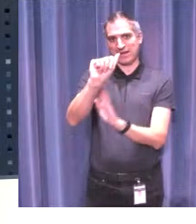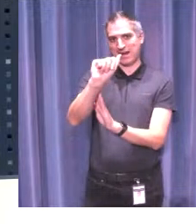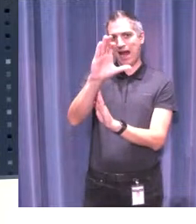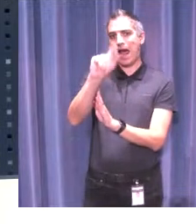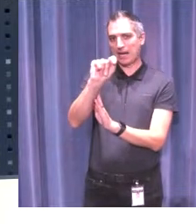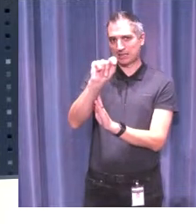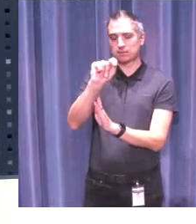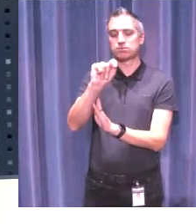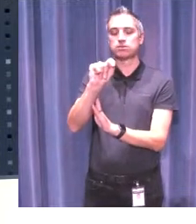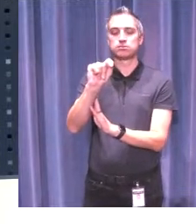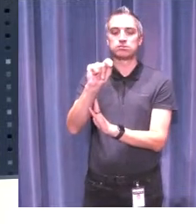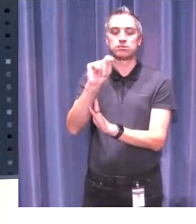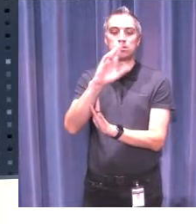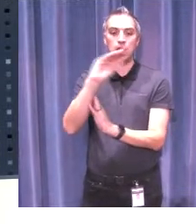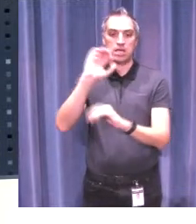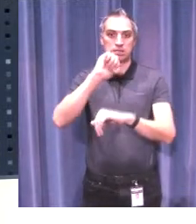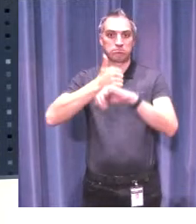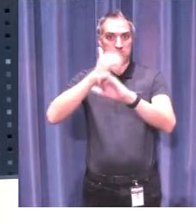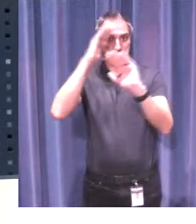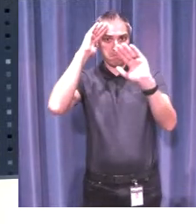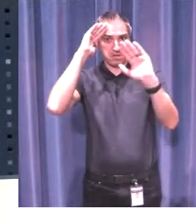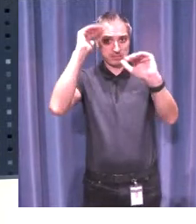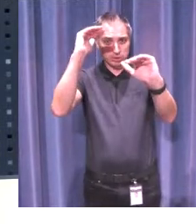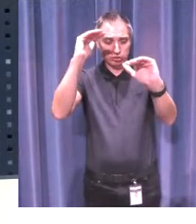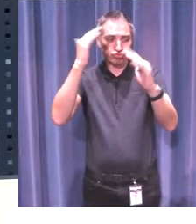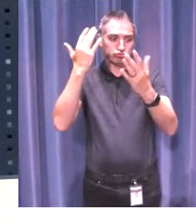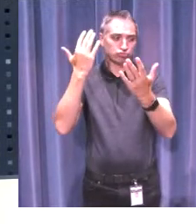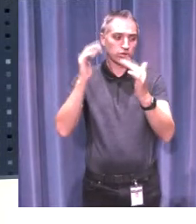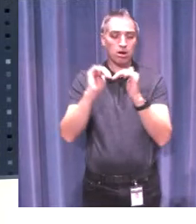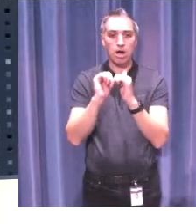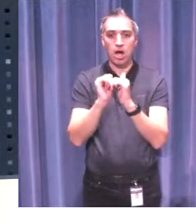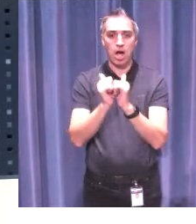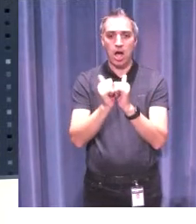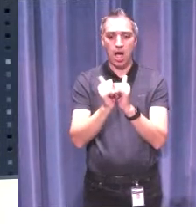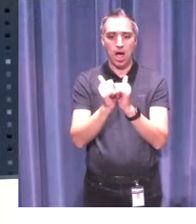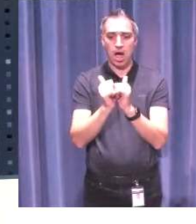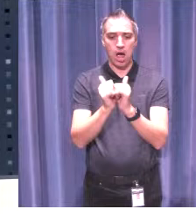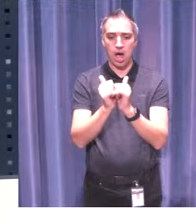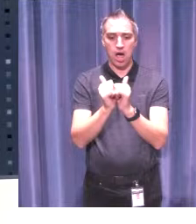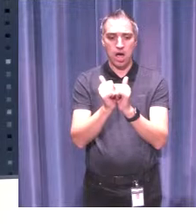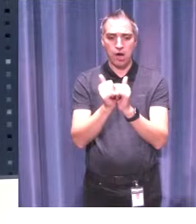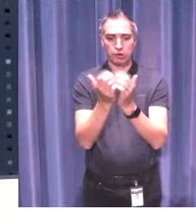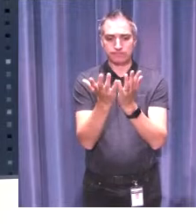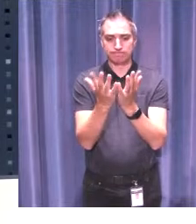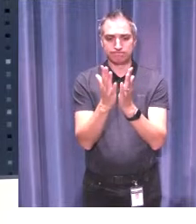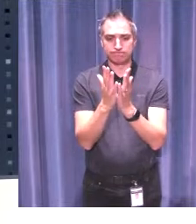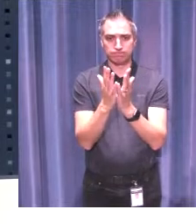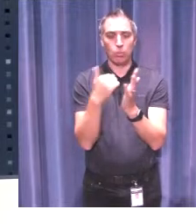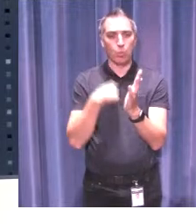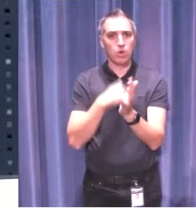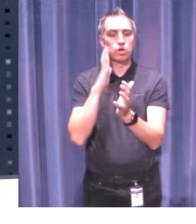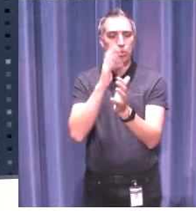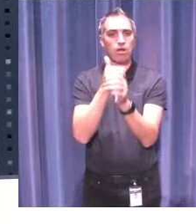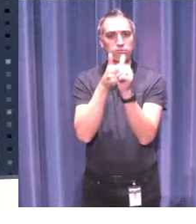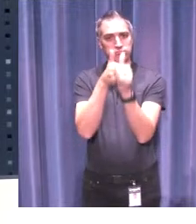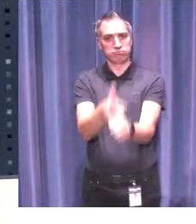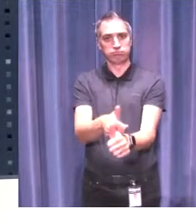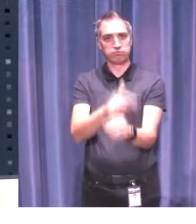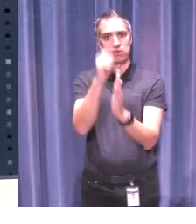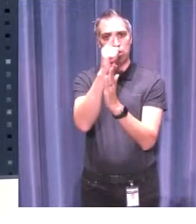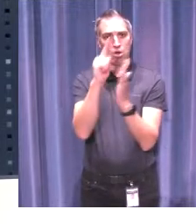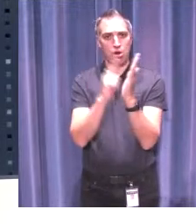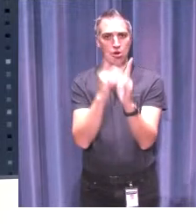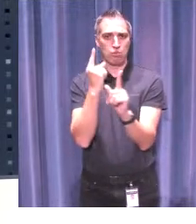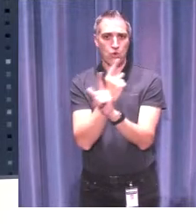up the expectations of how you're going to enact that statute